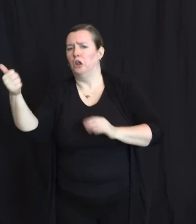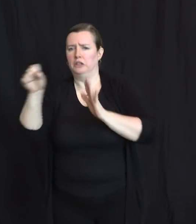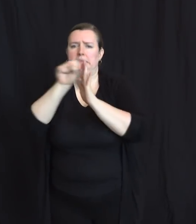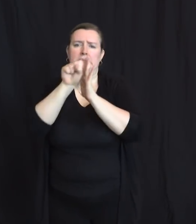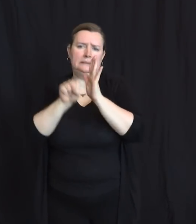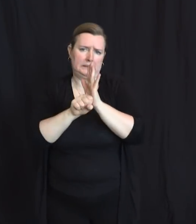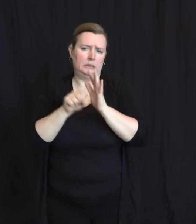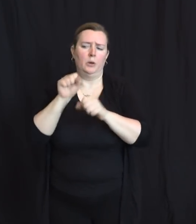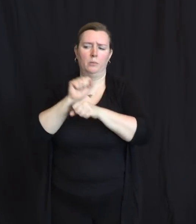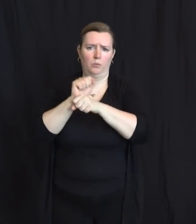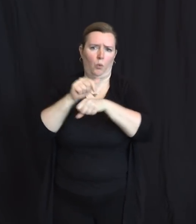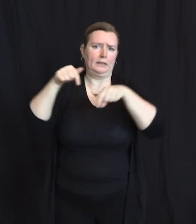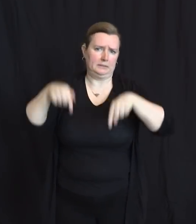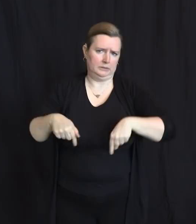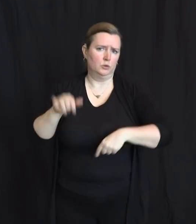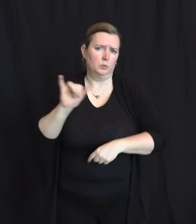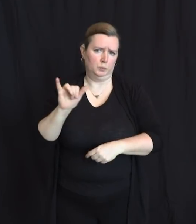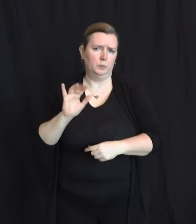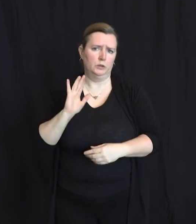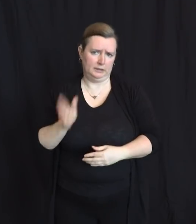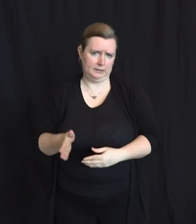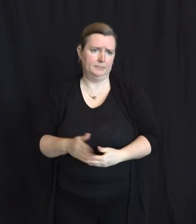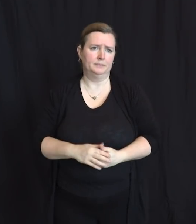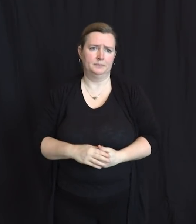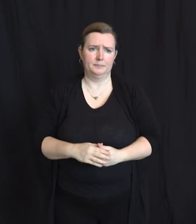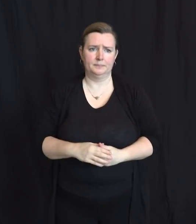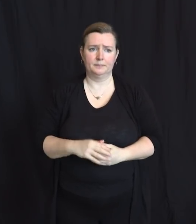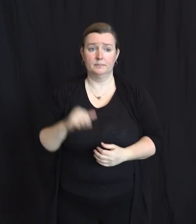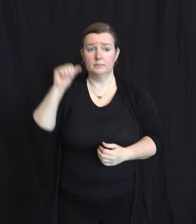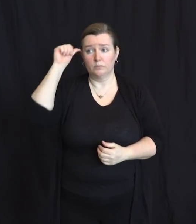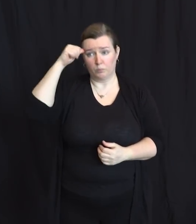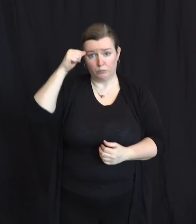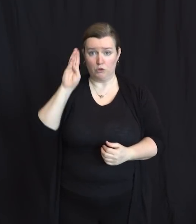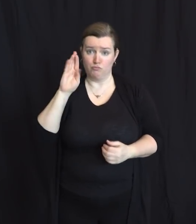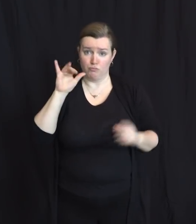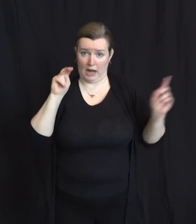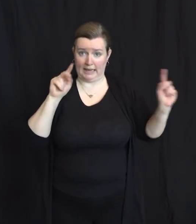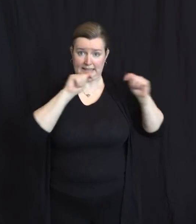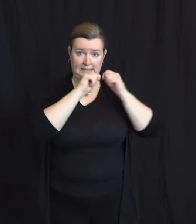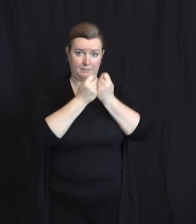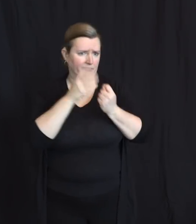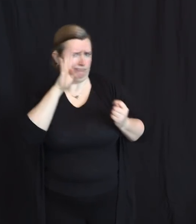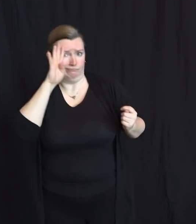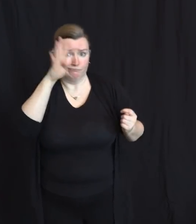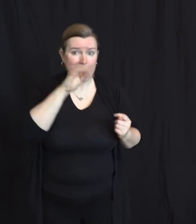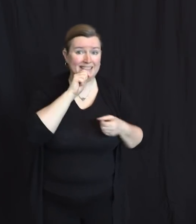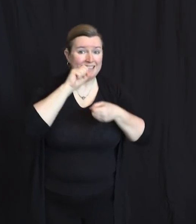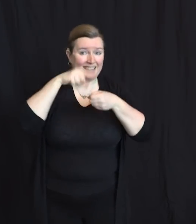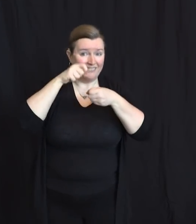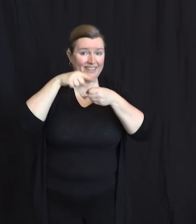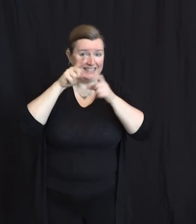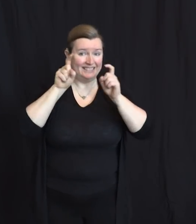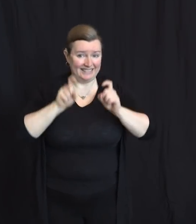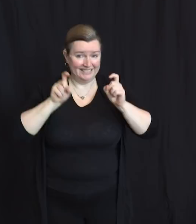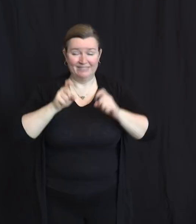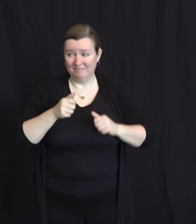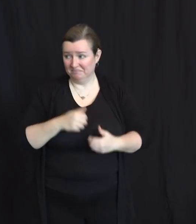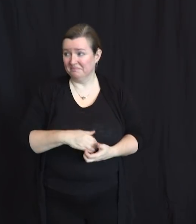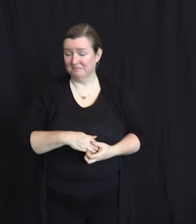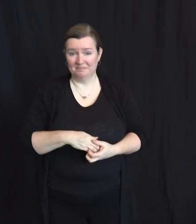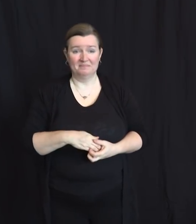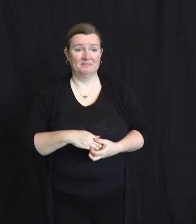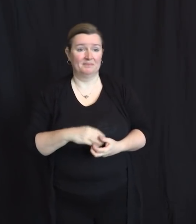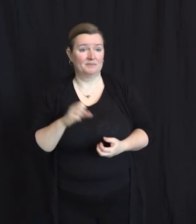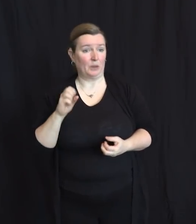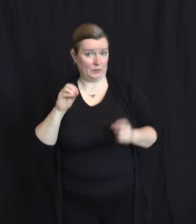the testing system created by Brian's team at Rutgers University. And it should be noted, this testing